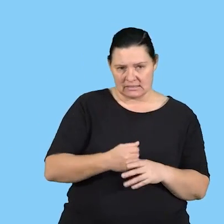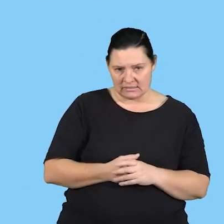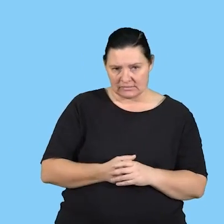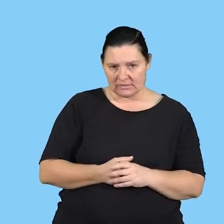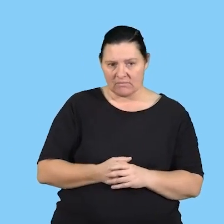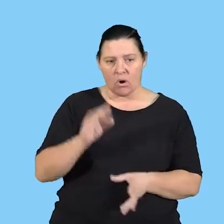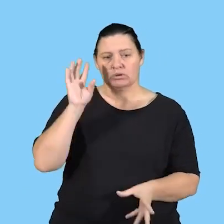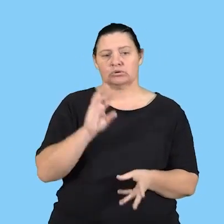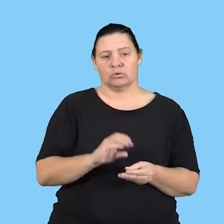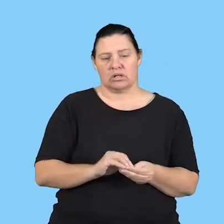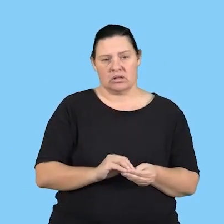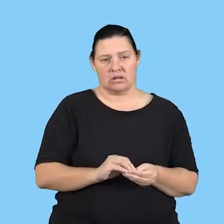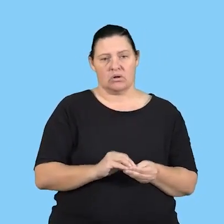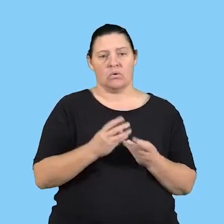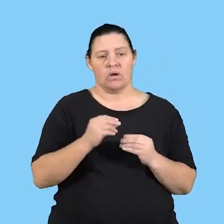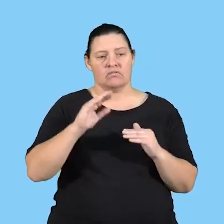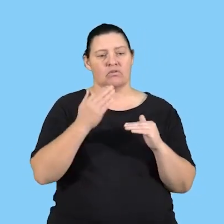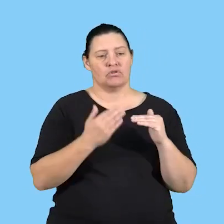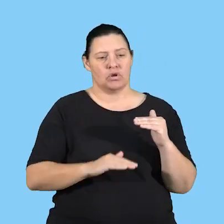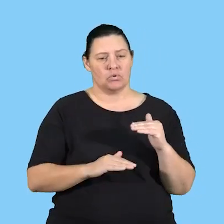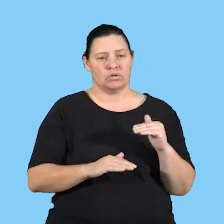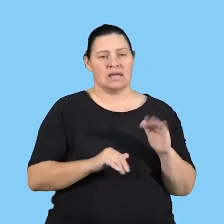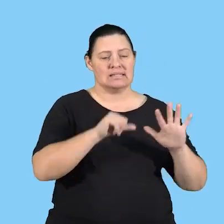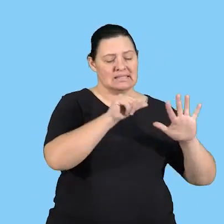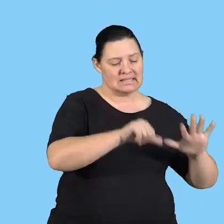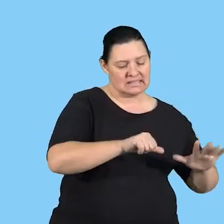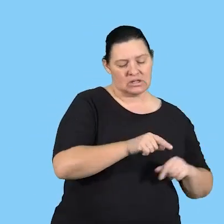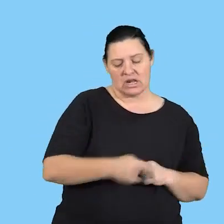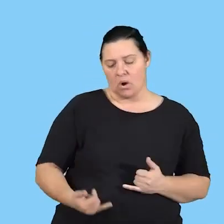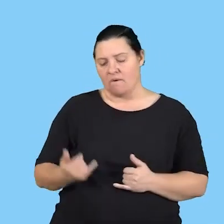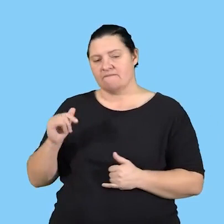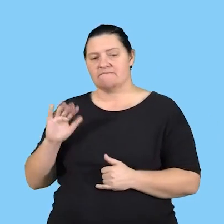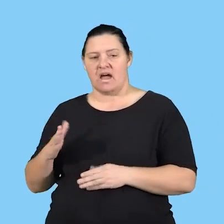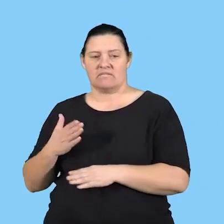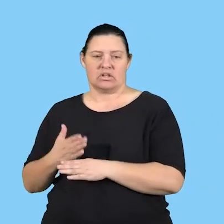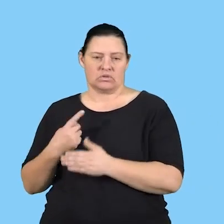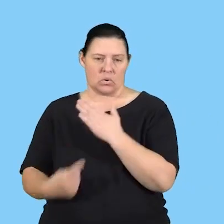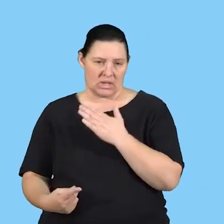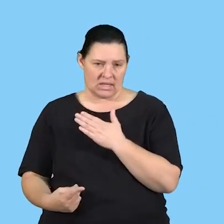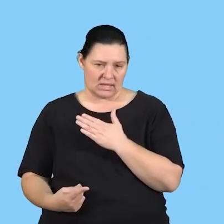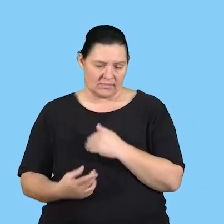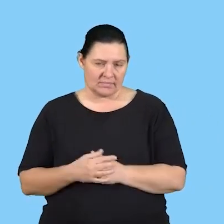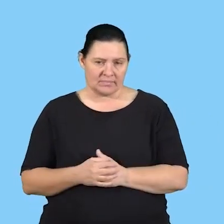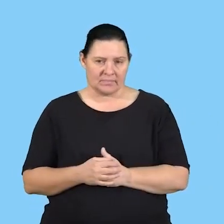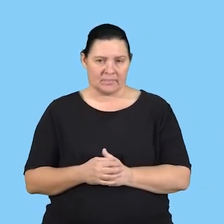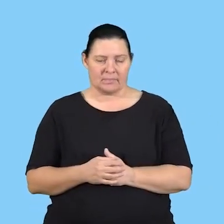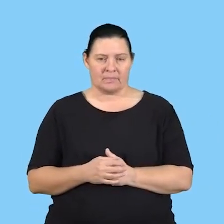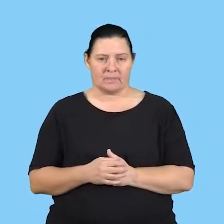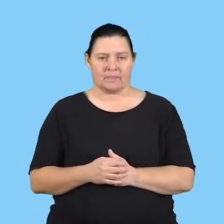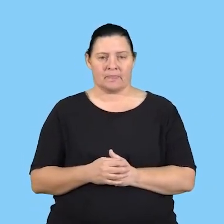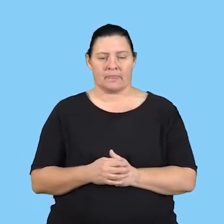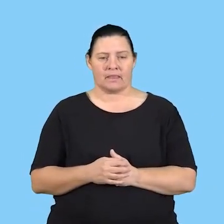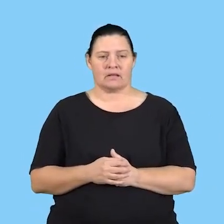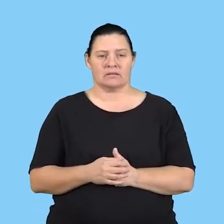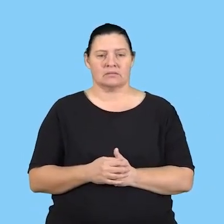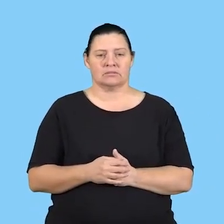In total, therefore, we reduced the 16 tasks to 5 tasks to be administered in the 4